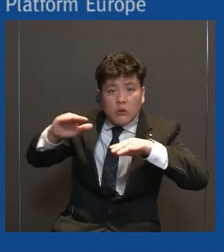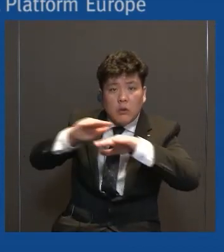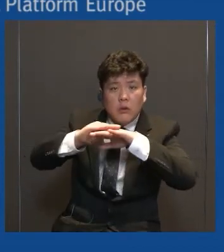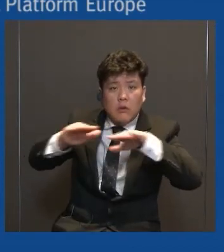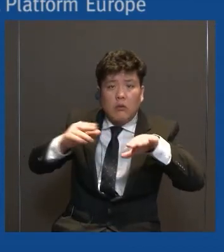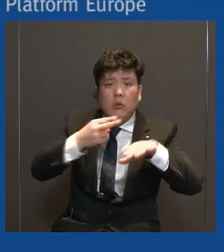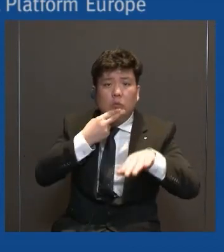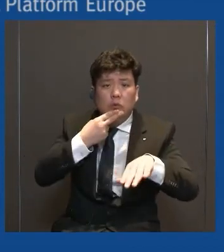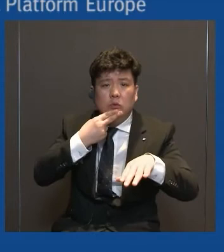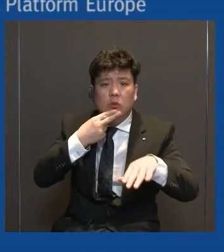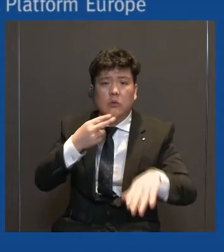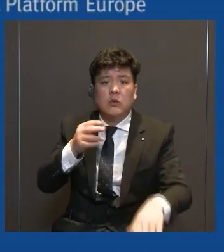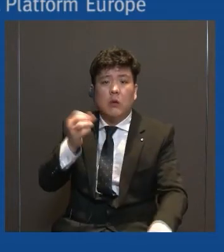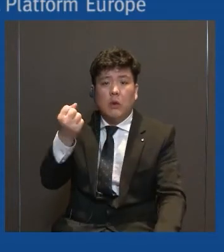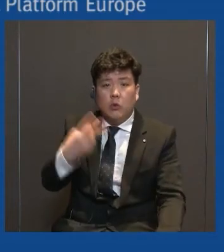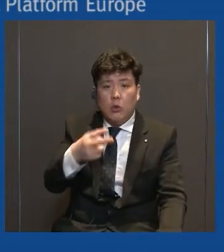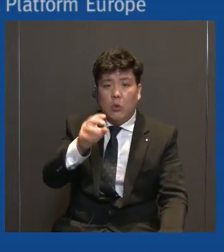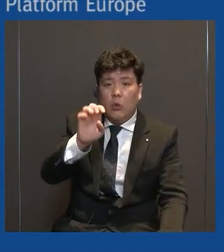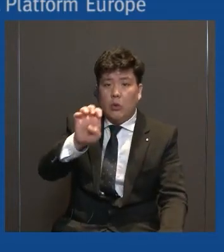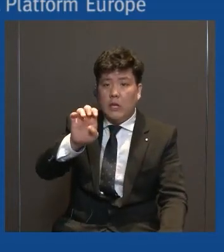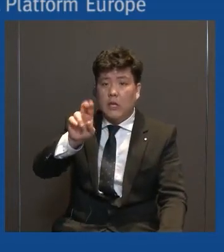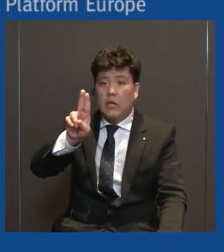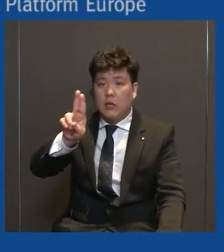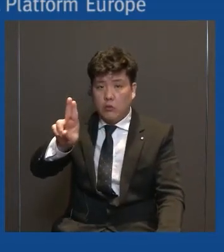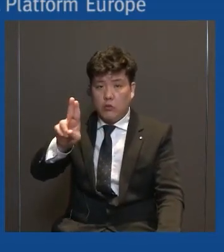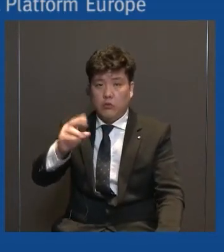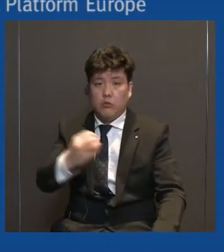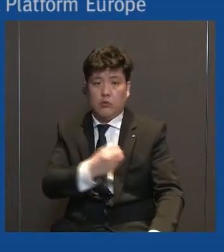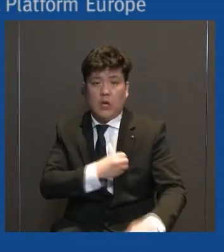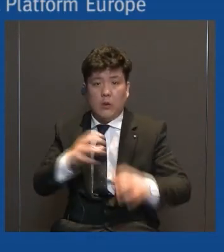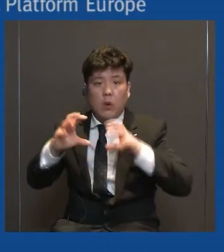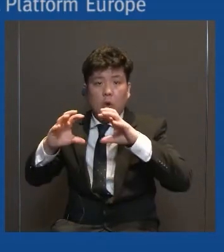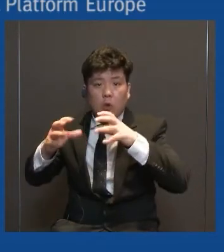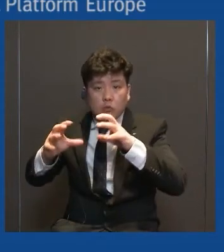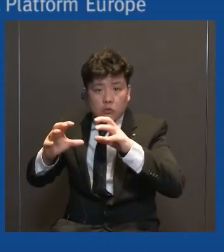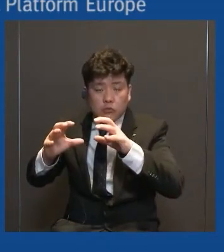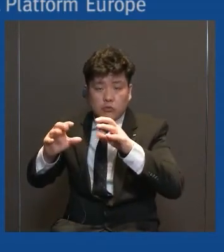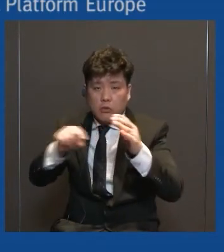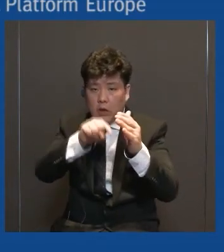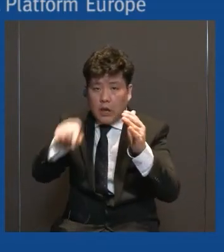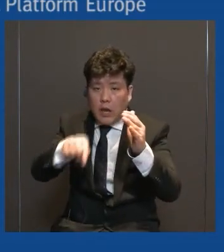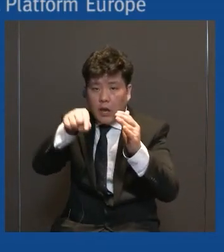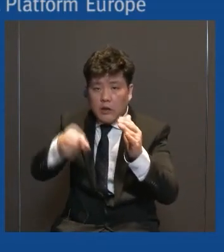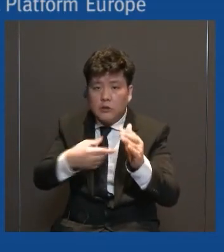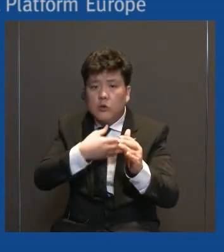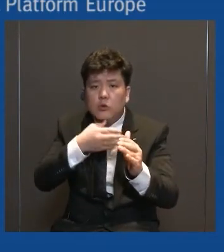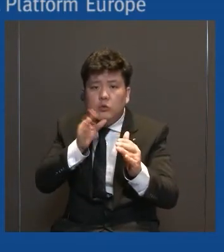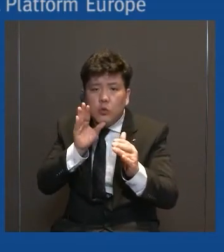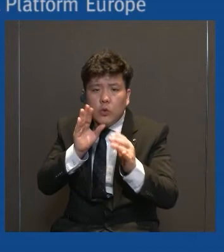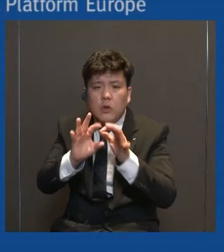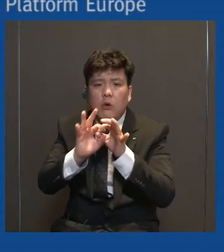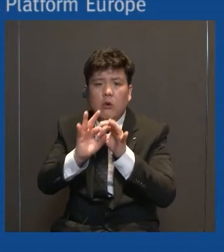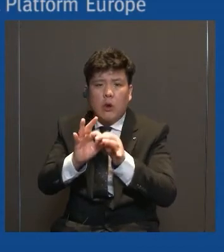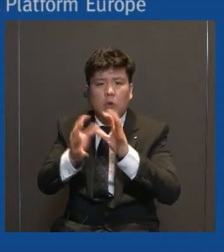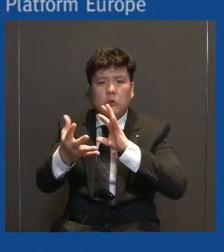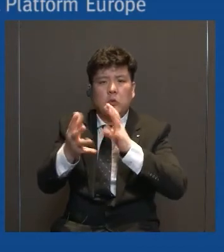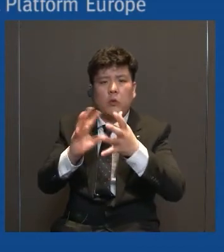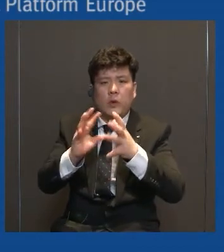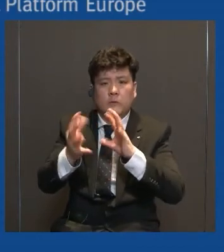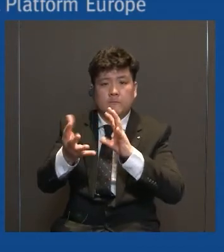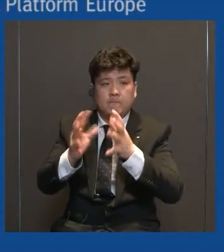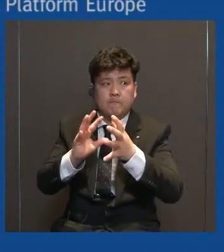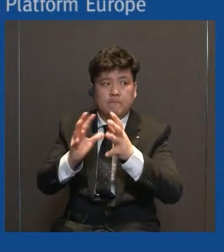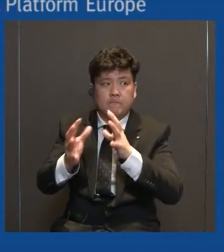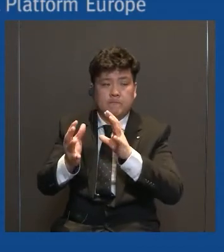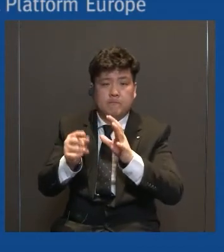people through their representative organizations. This was part of the study done by the Fundamental Rights Agency. And this is a clear demonstration of our